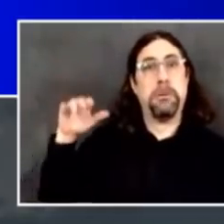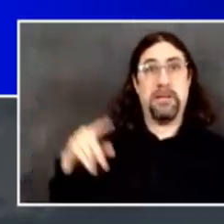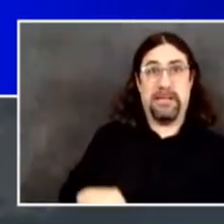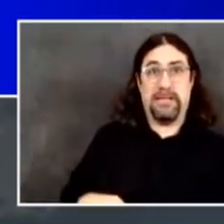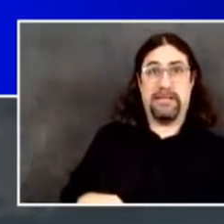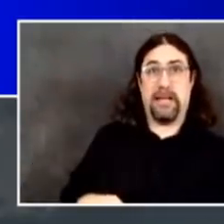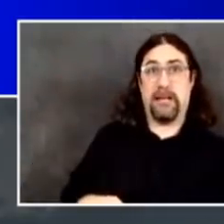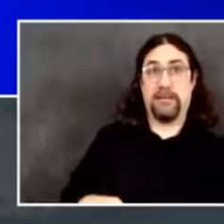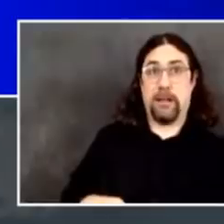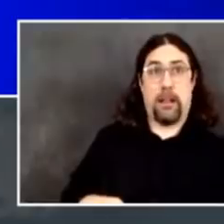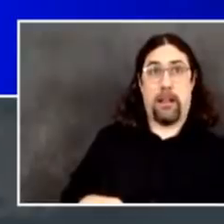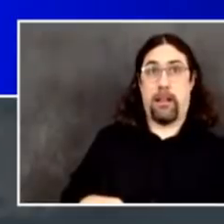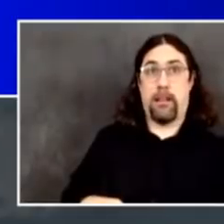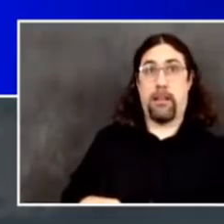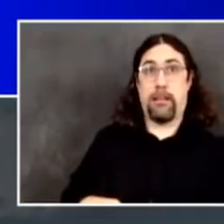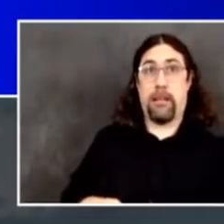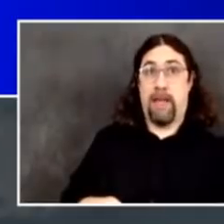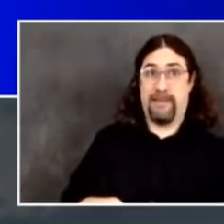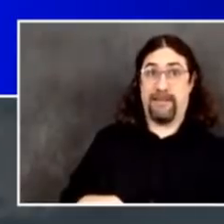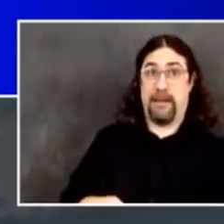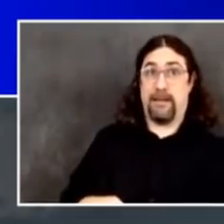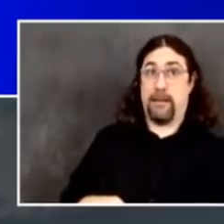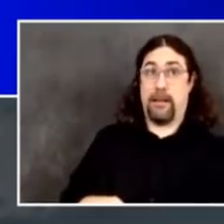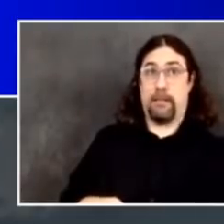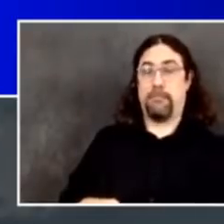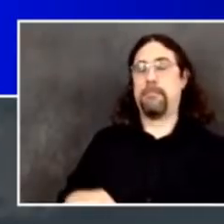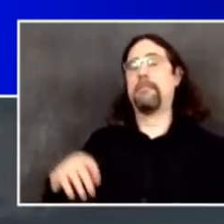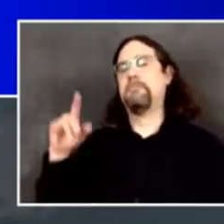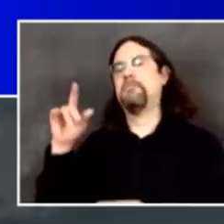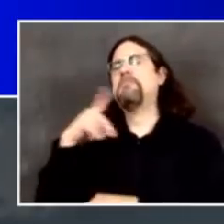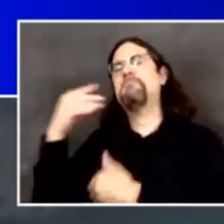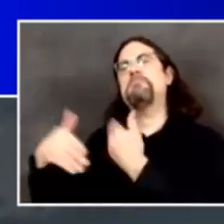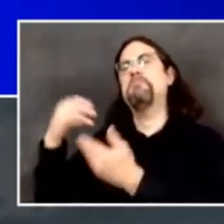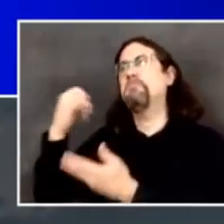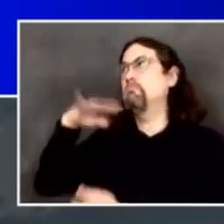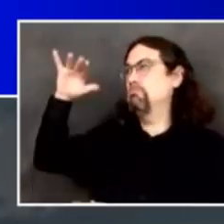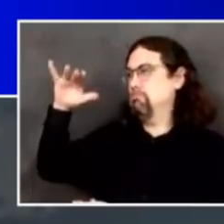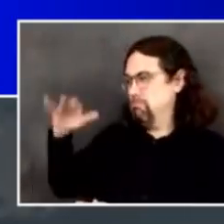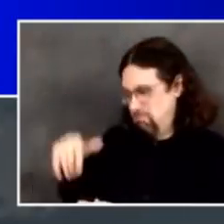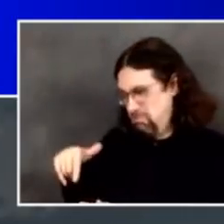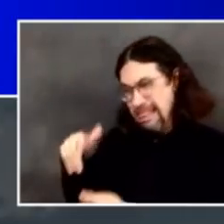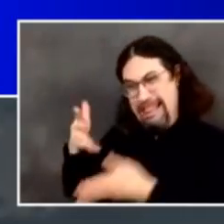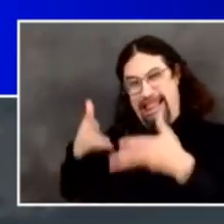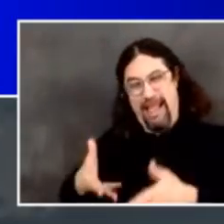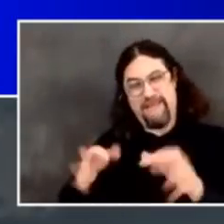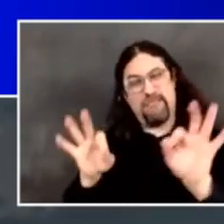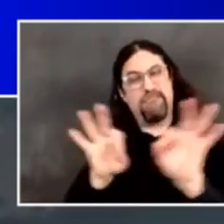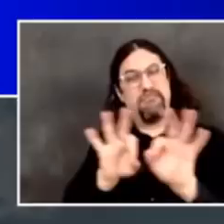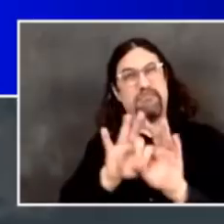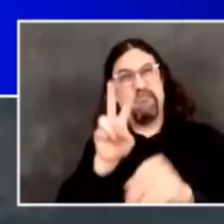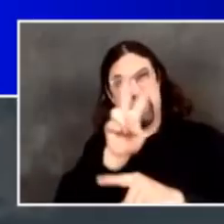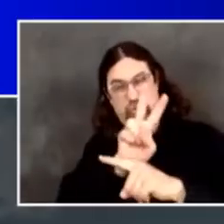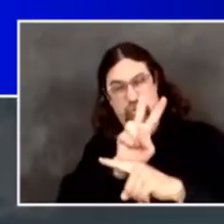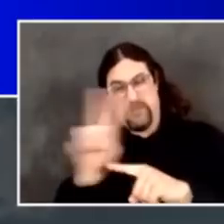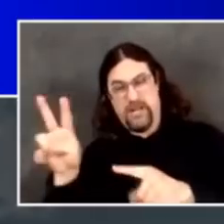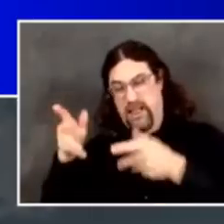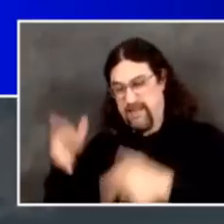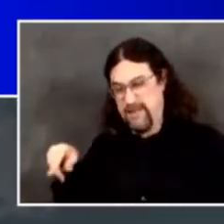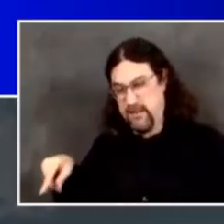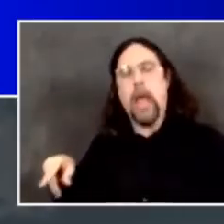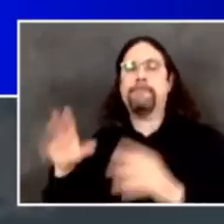up our reserve. We want to have a 90-day stockpile of PPEs and crucial equipment. We want to have